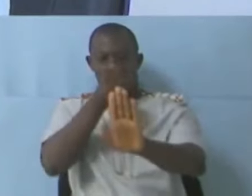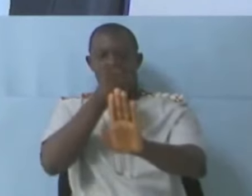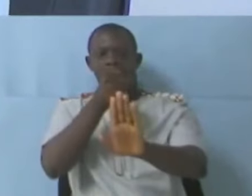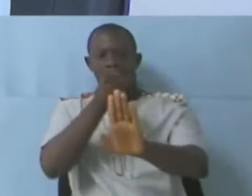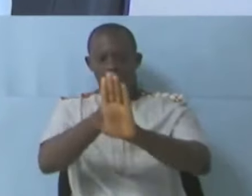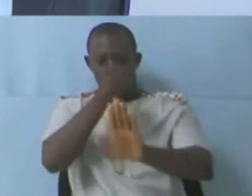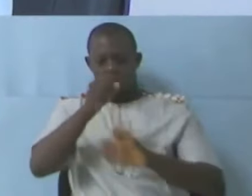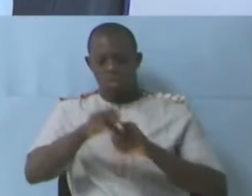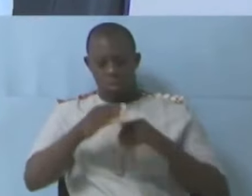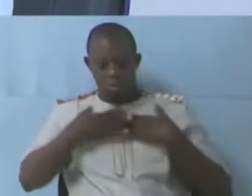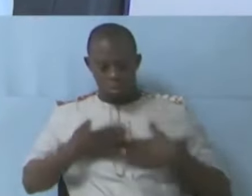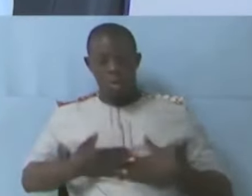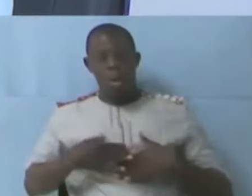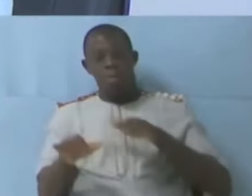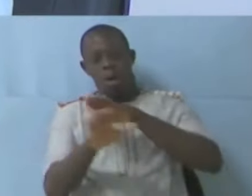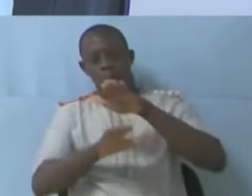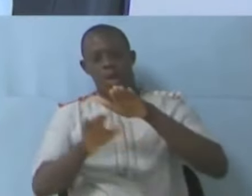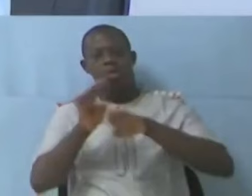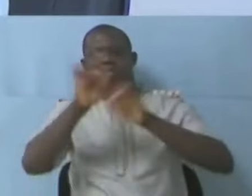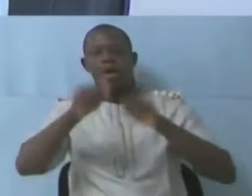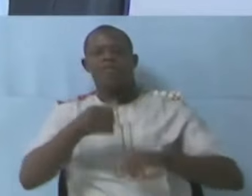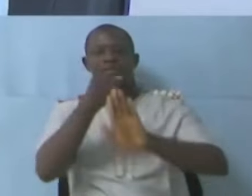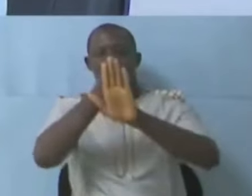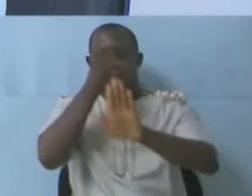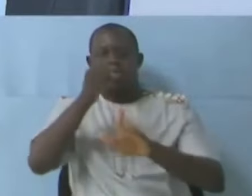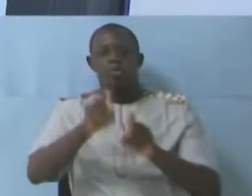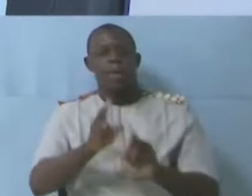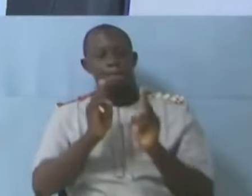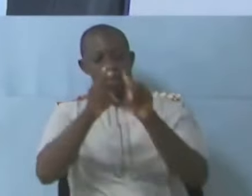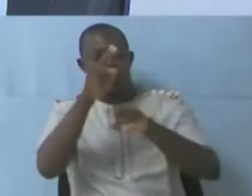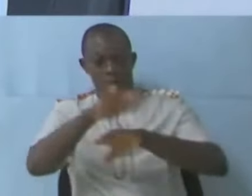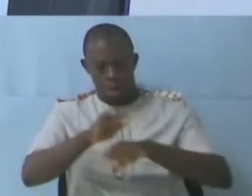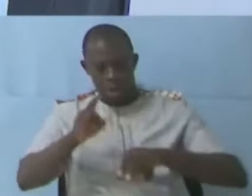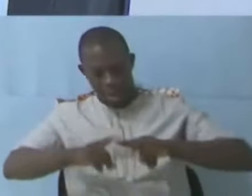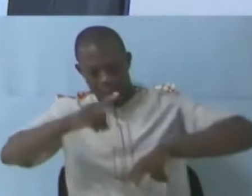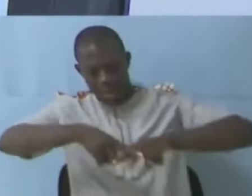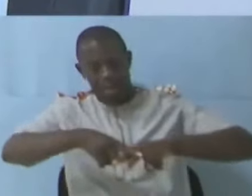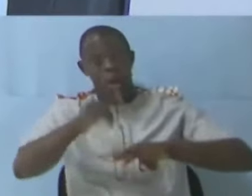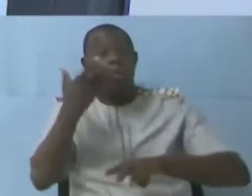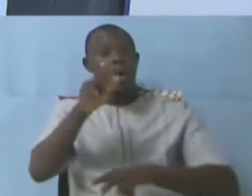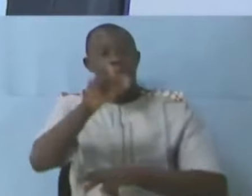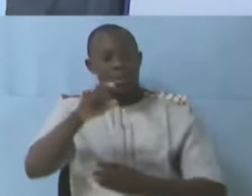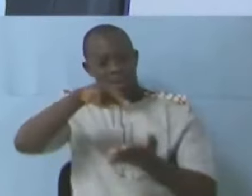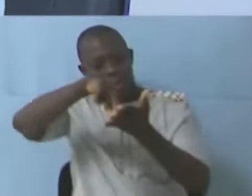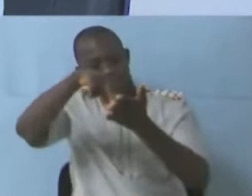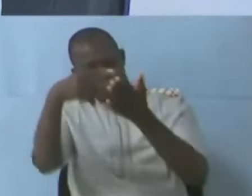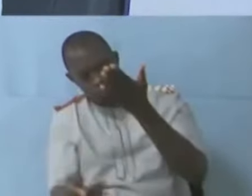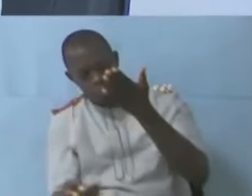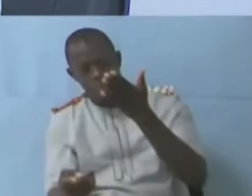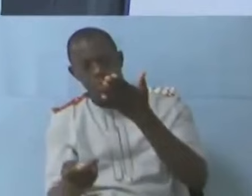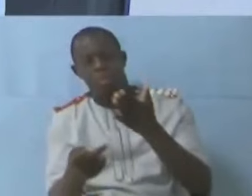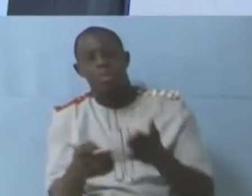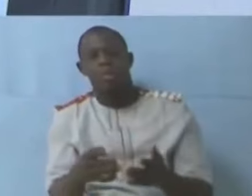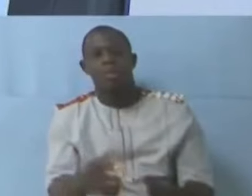fire. That's the time he fired Lamine Sane. So bu Lamine Sane dano when Lamine Sane was gone down